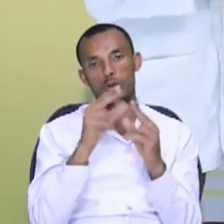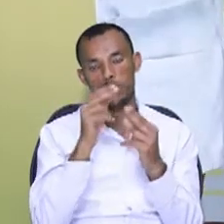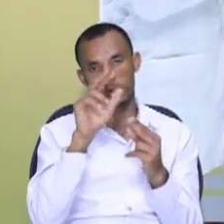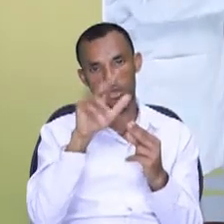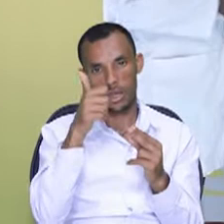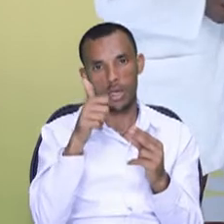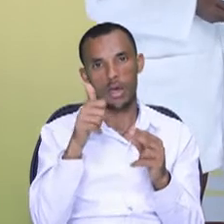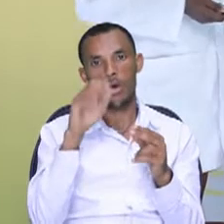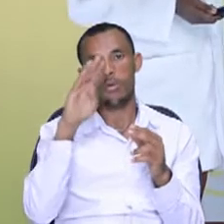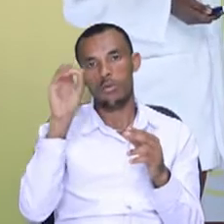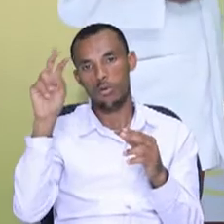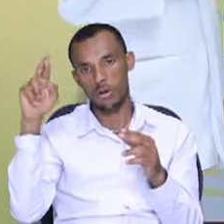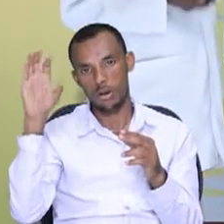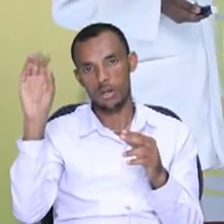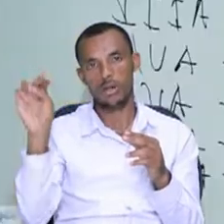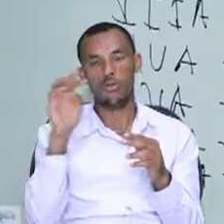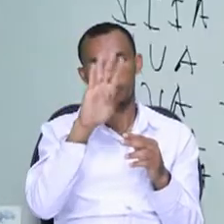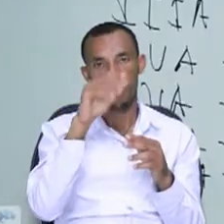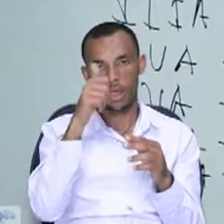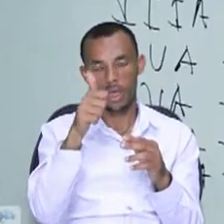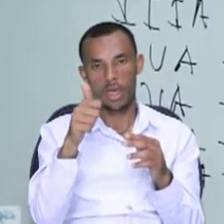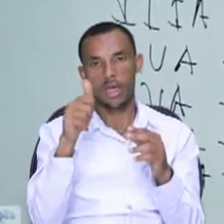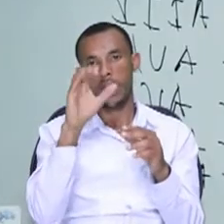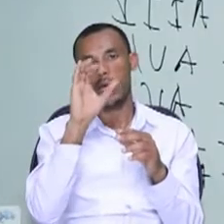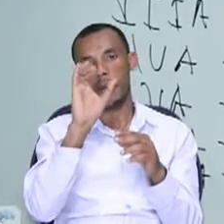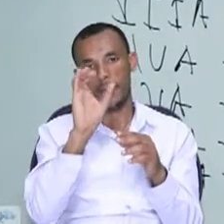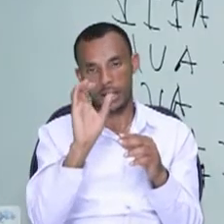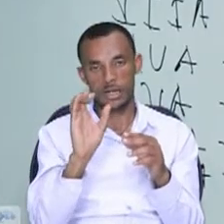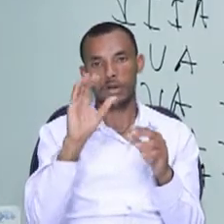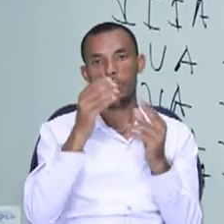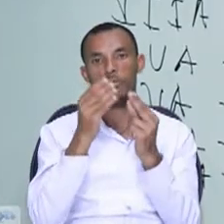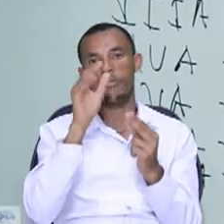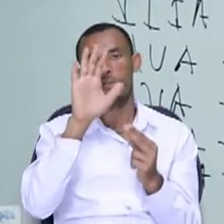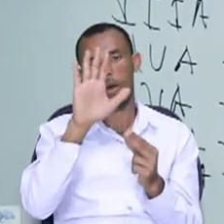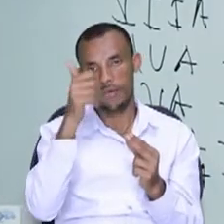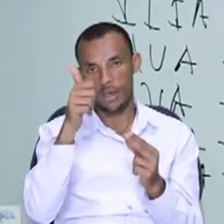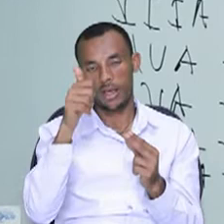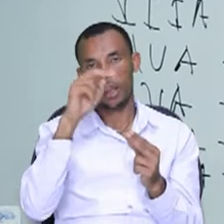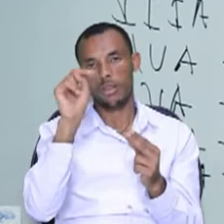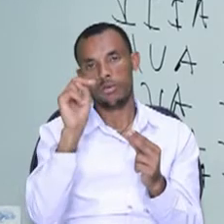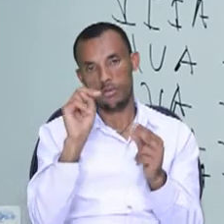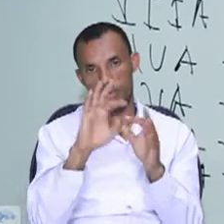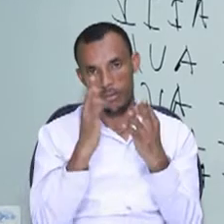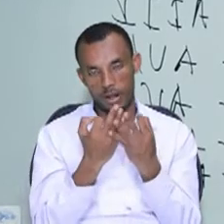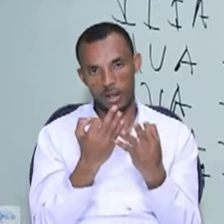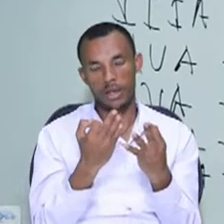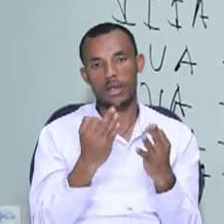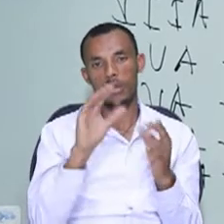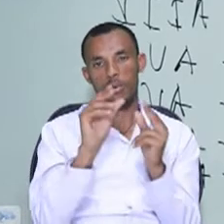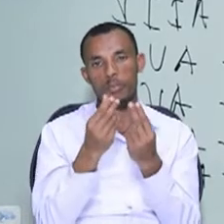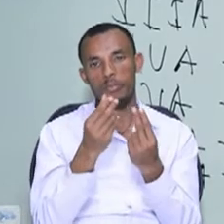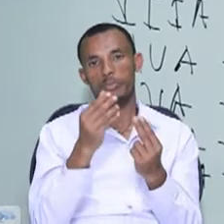4A, carbon family. Group 5A, nitrogen family. Group 7A,